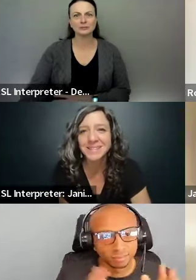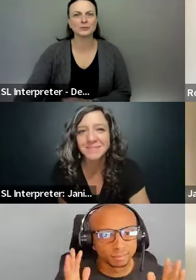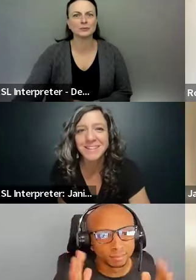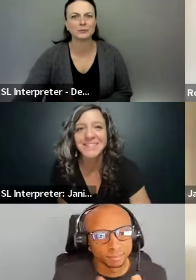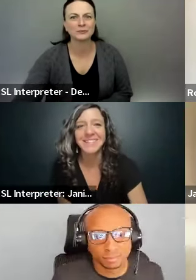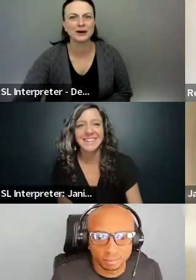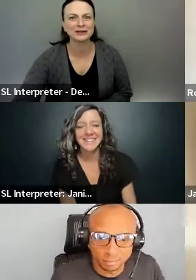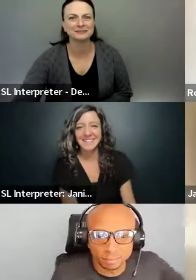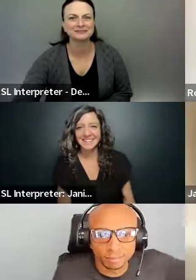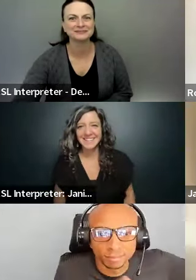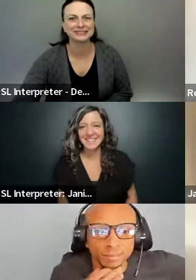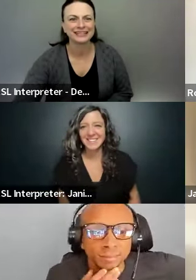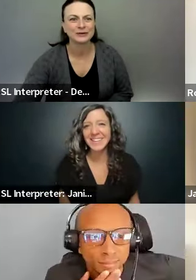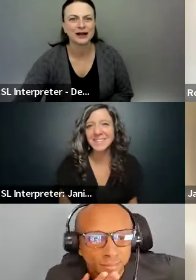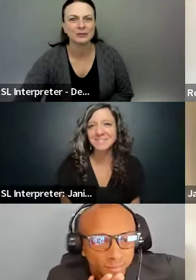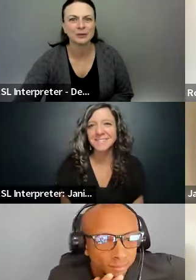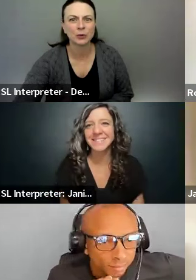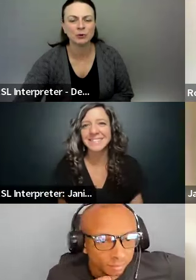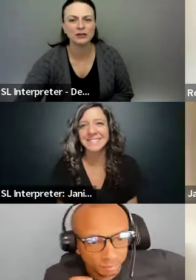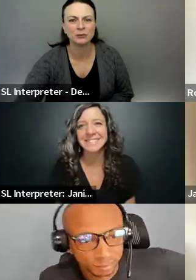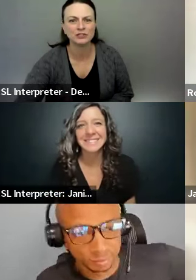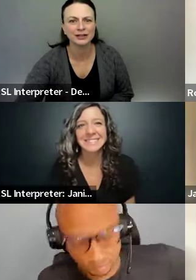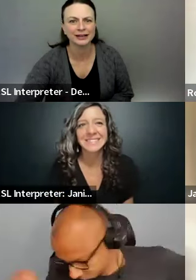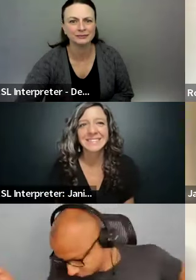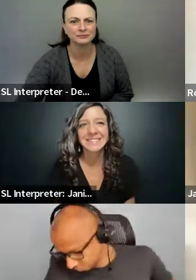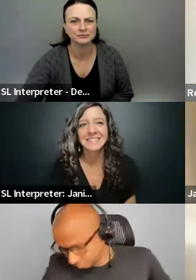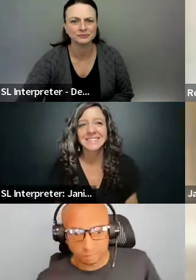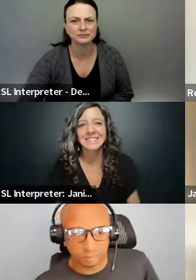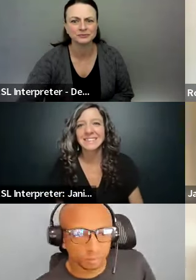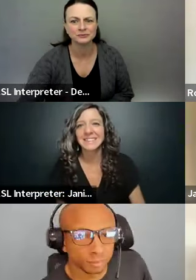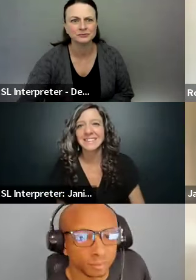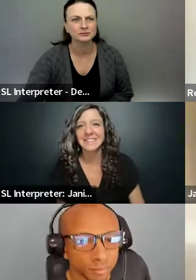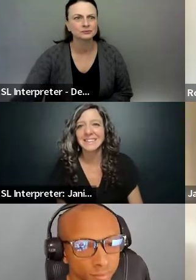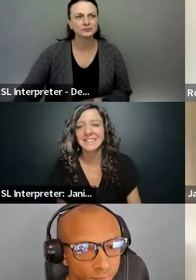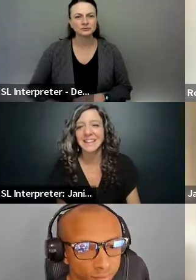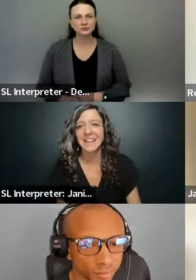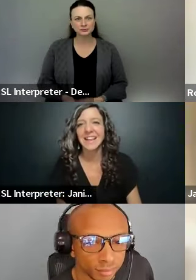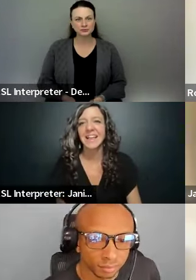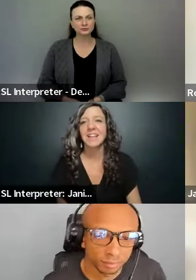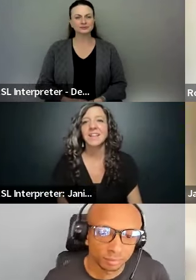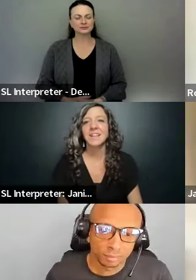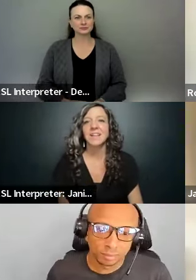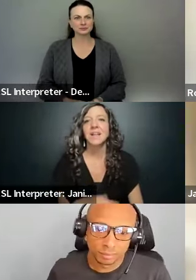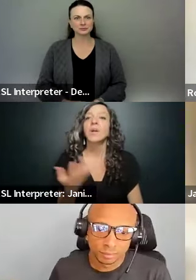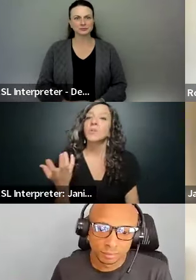Well, welcome. What brought you from Australia? Yes.